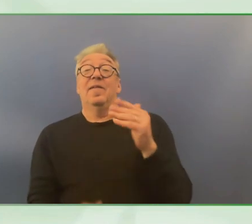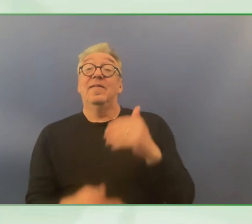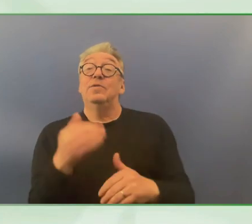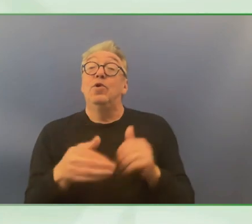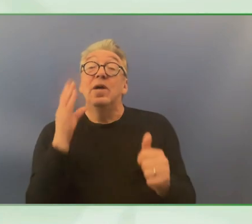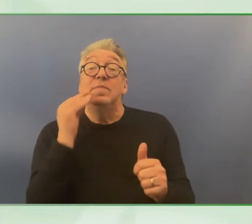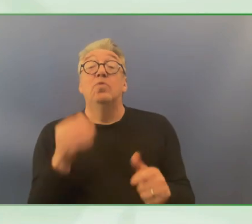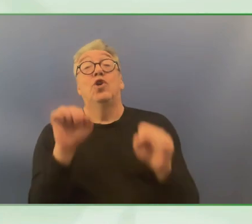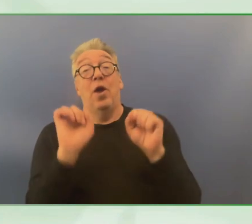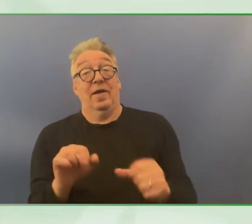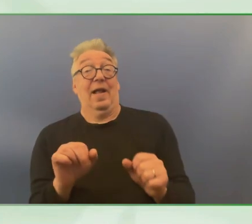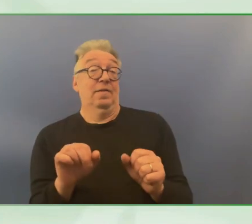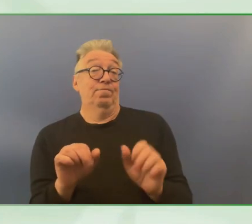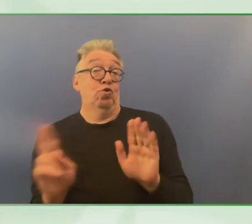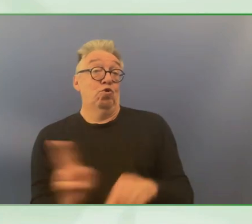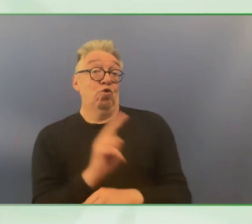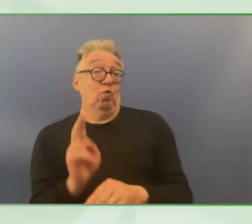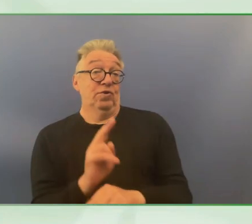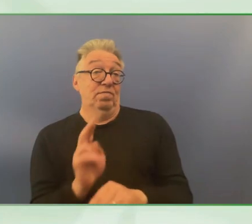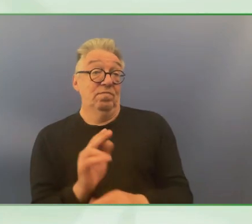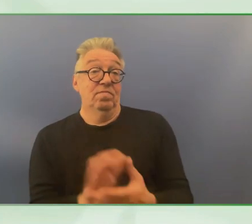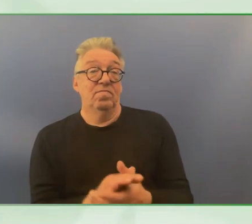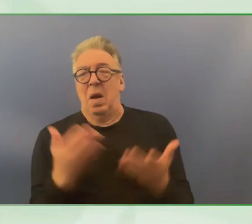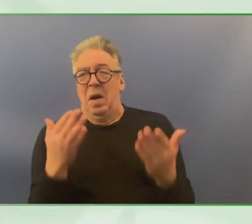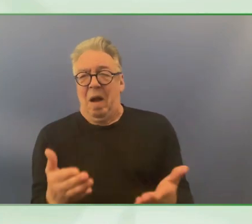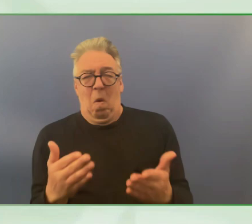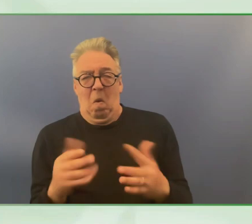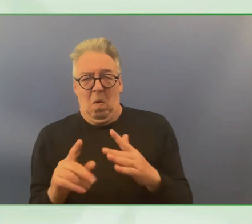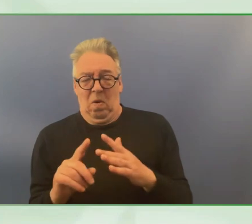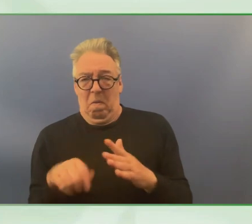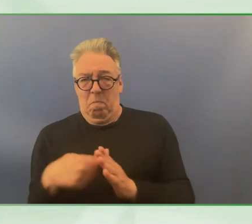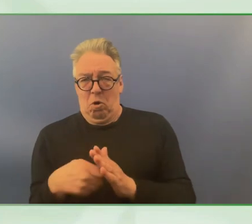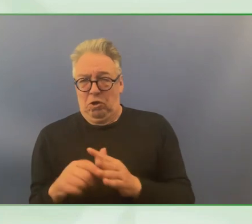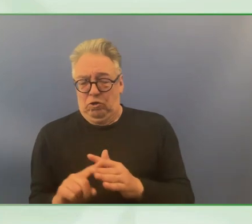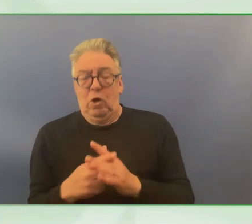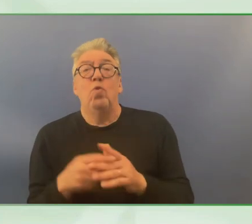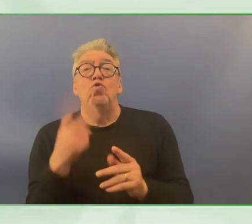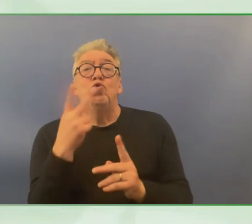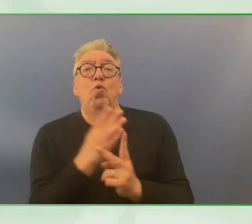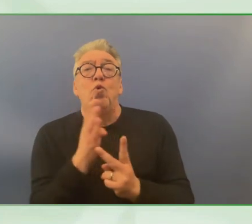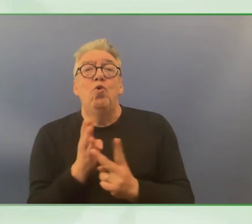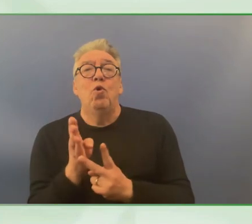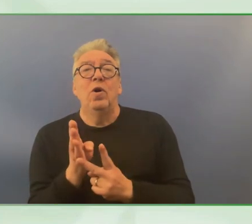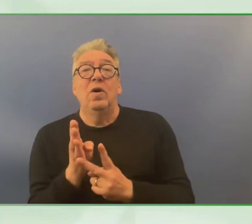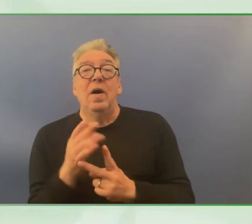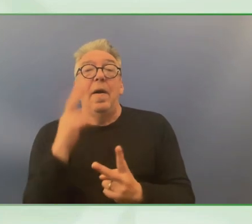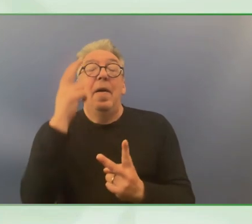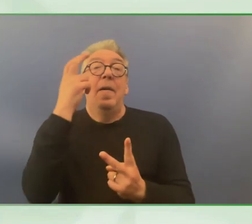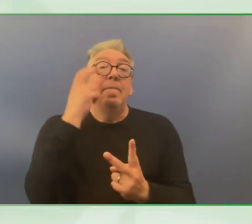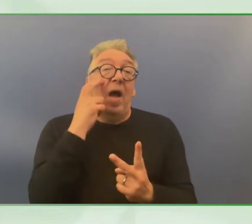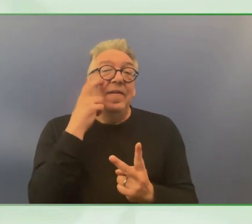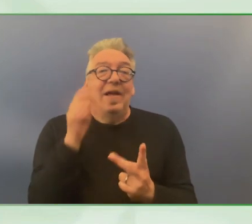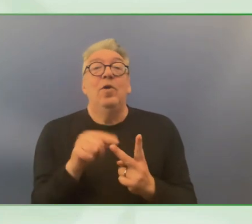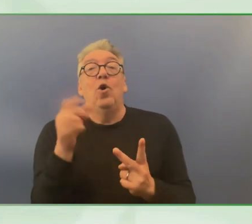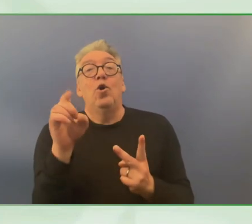so. It's very much at the pilot stage. It's going to start with 2 types of disability, blindness and dwarfism. And we